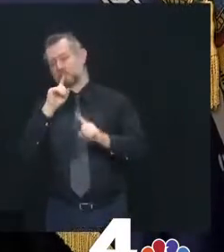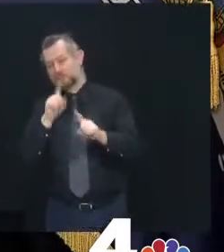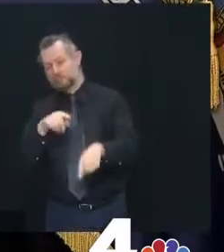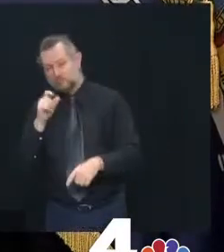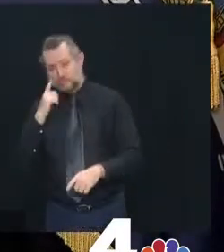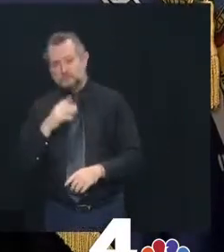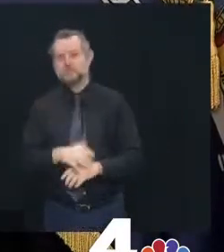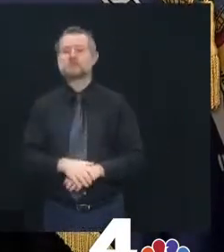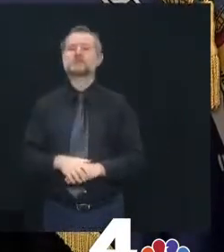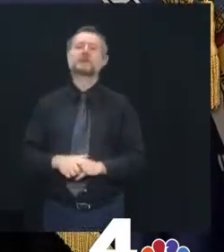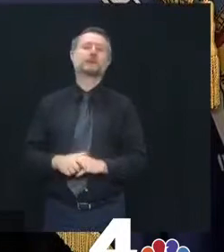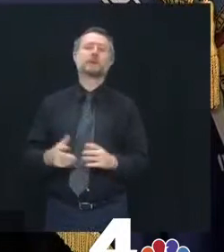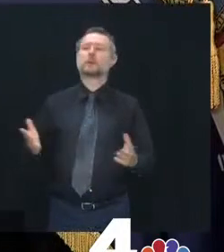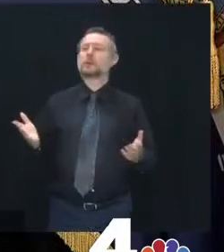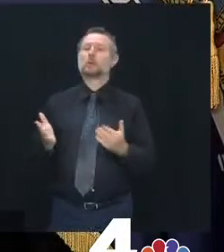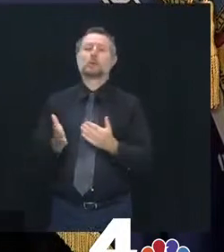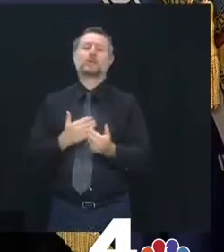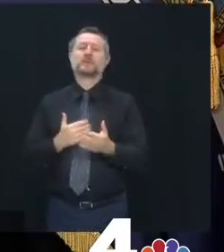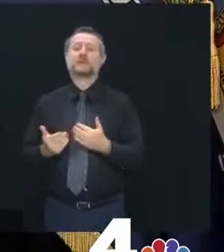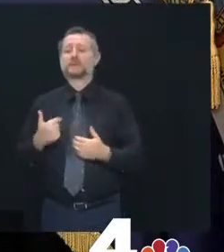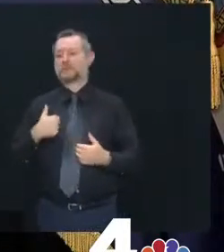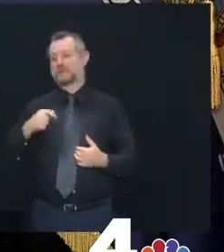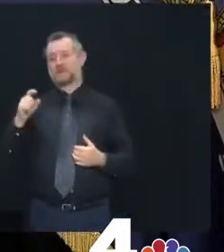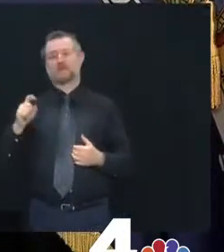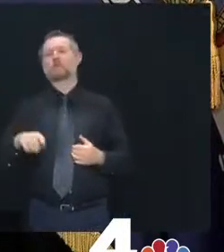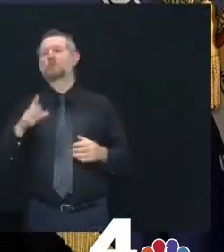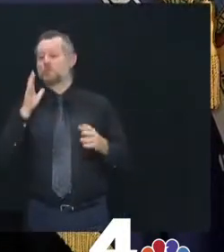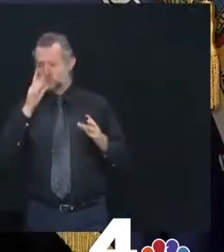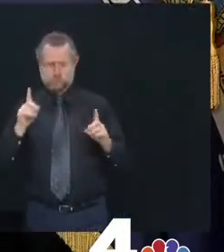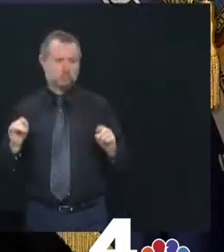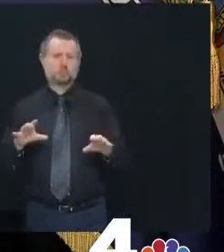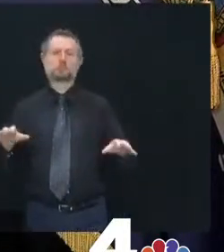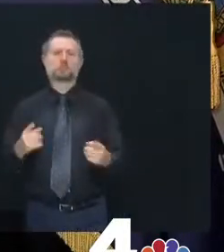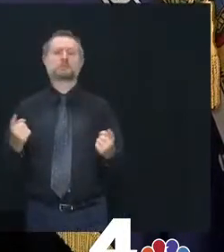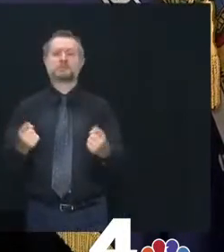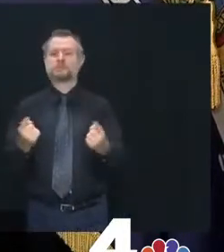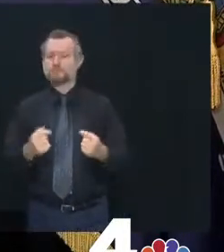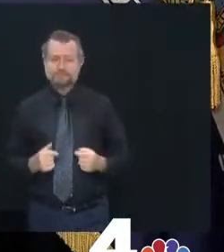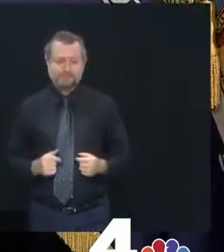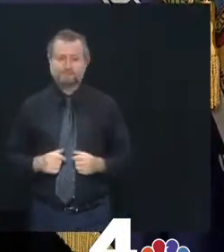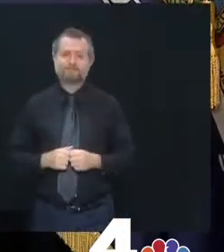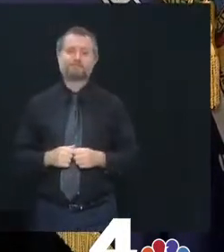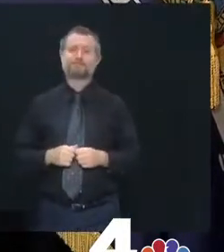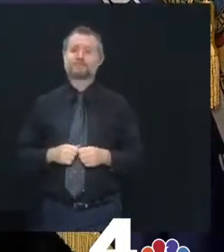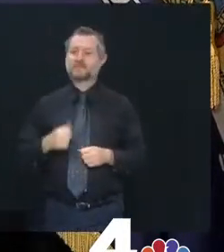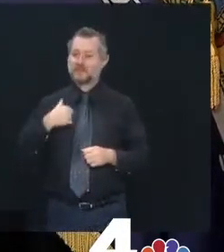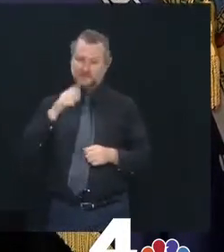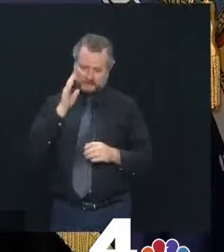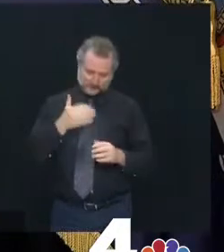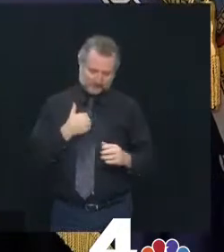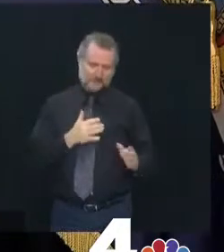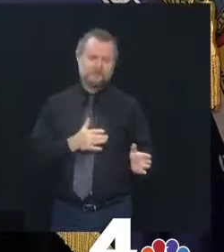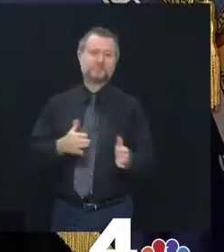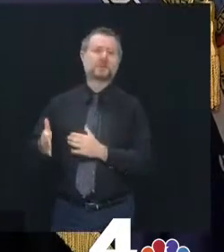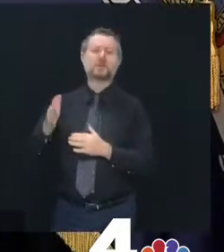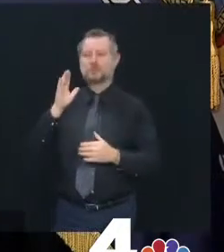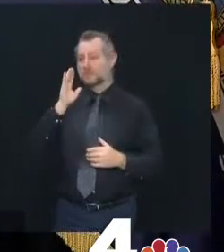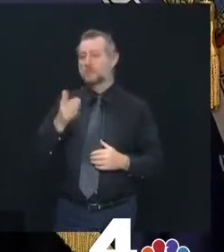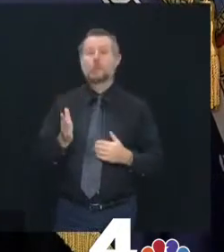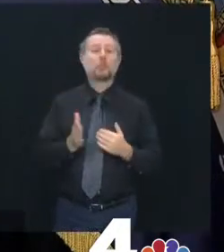We will do whatever we have to do. That's who we are. That's who we've always been. And we will do